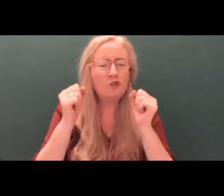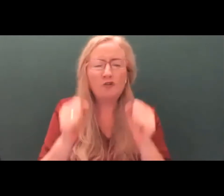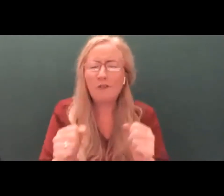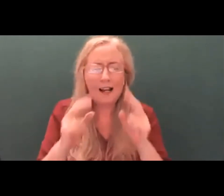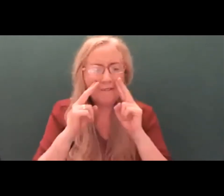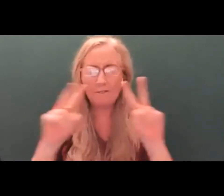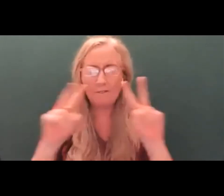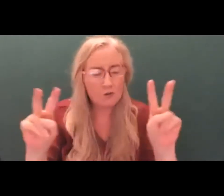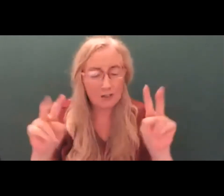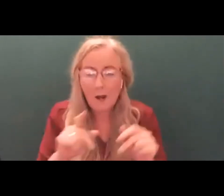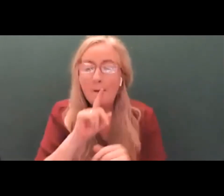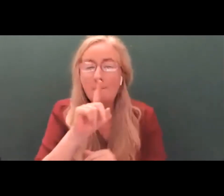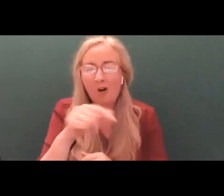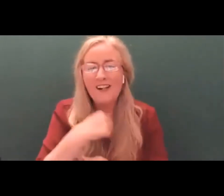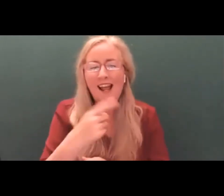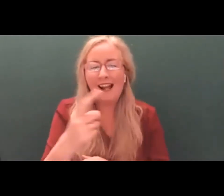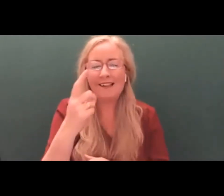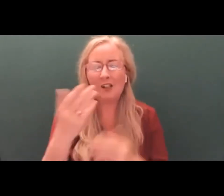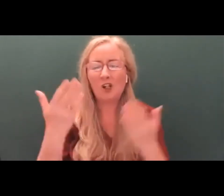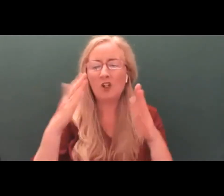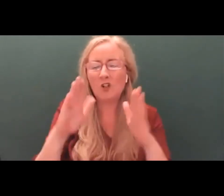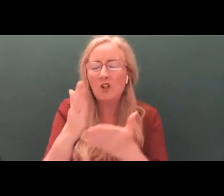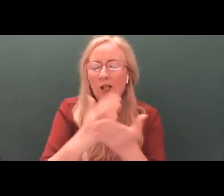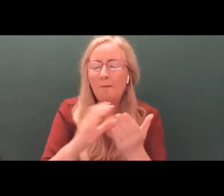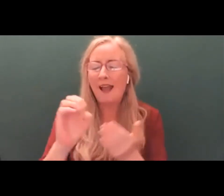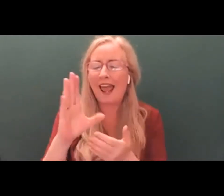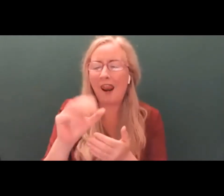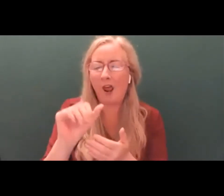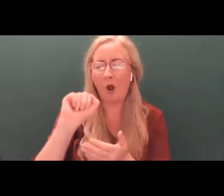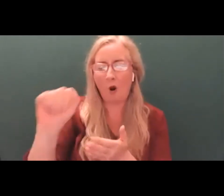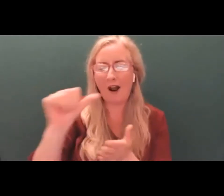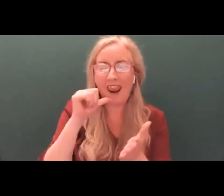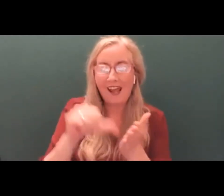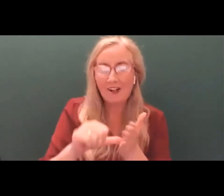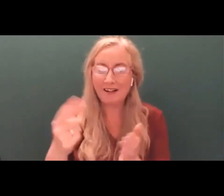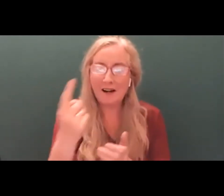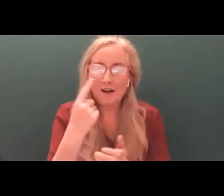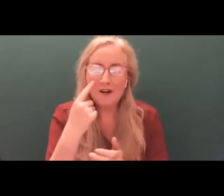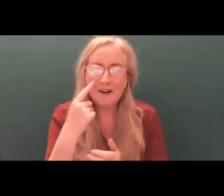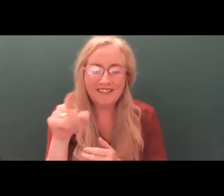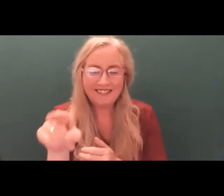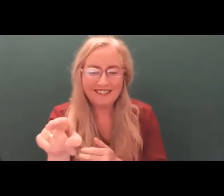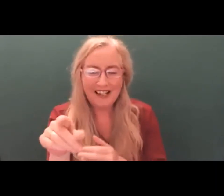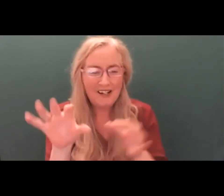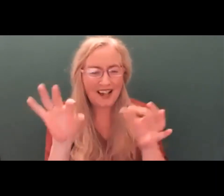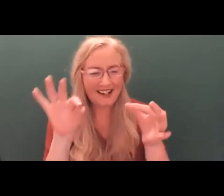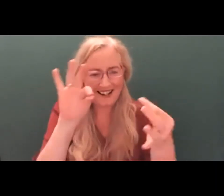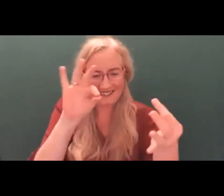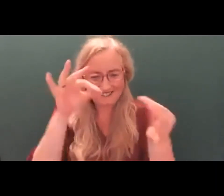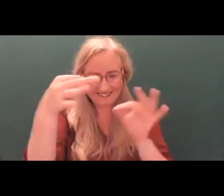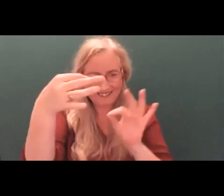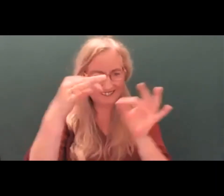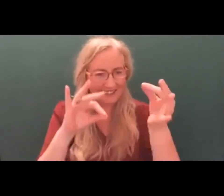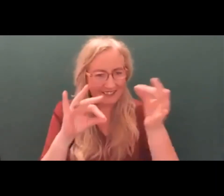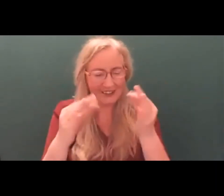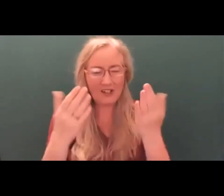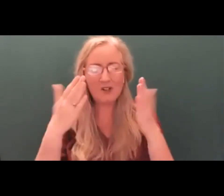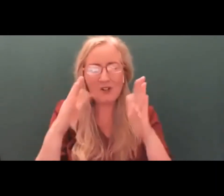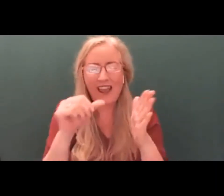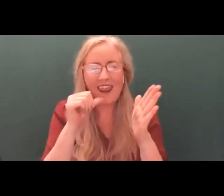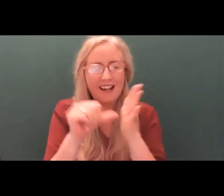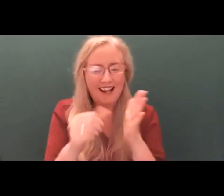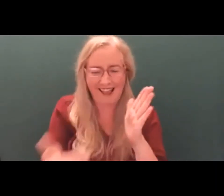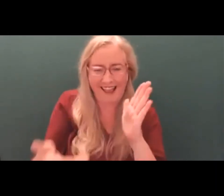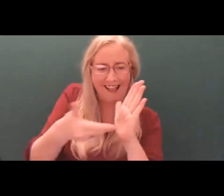what I did was I showed some of Ellen's letters just to show people, and handled them a bit as a little bit of an